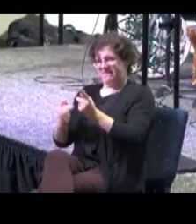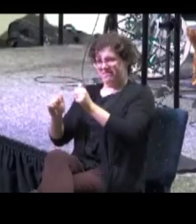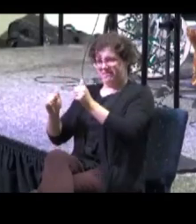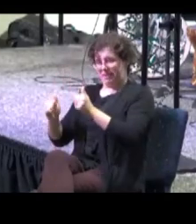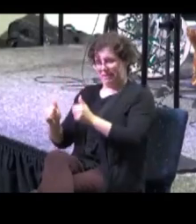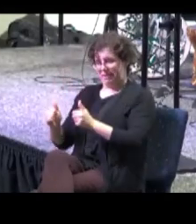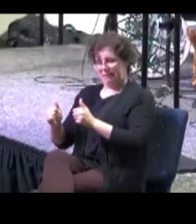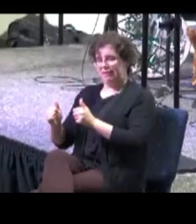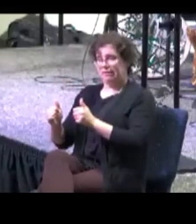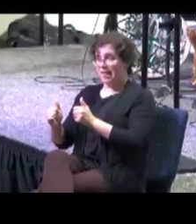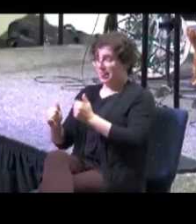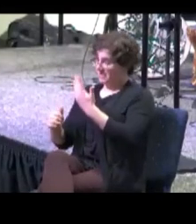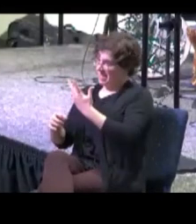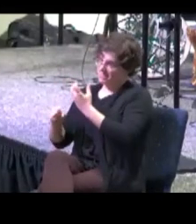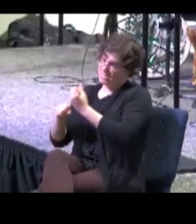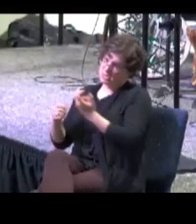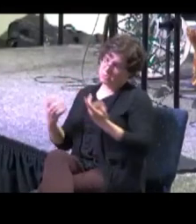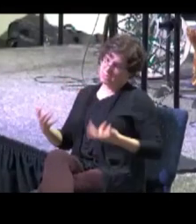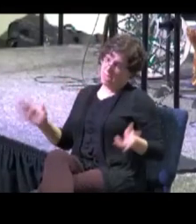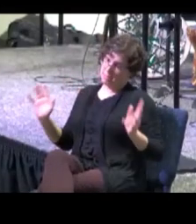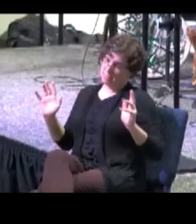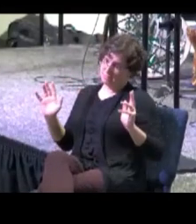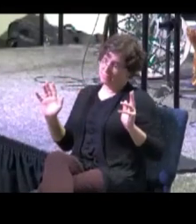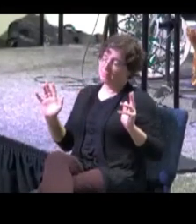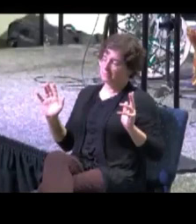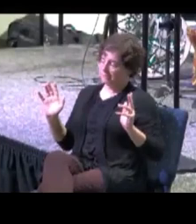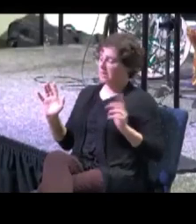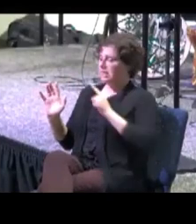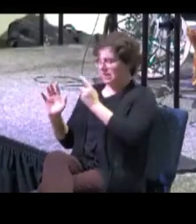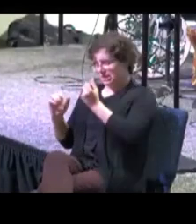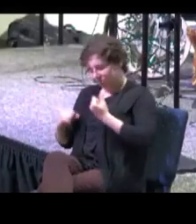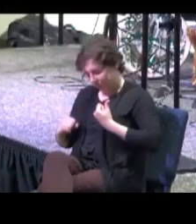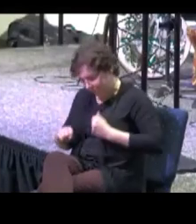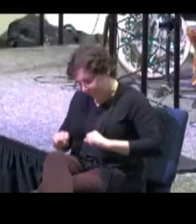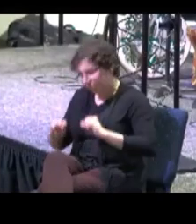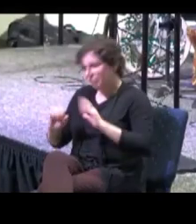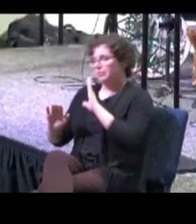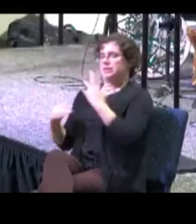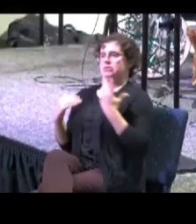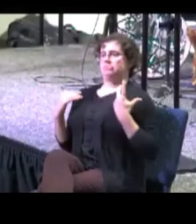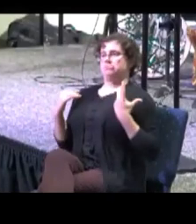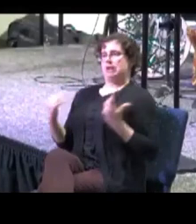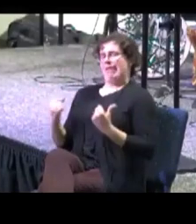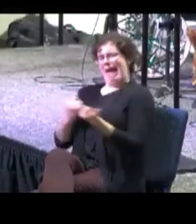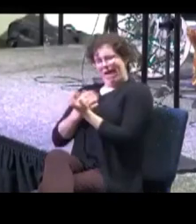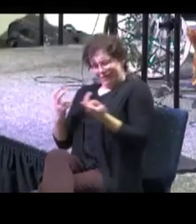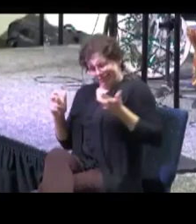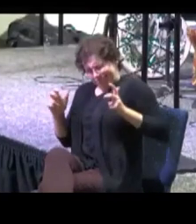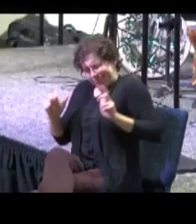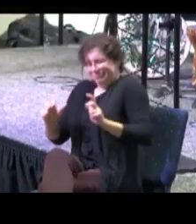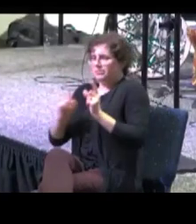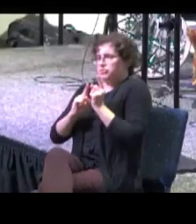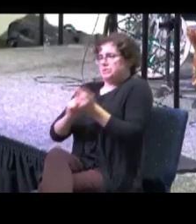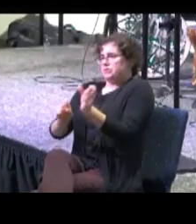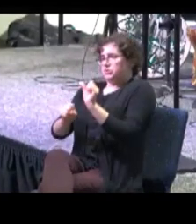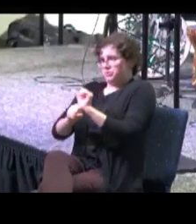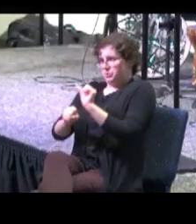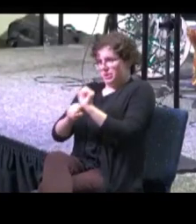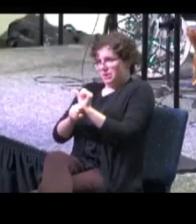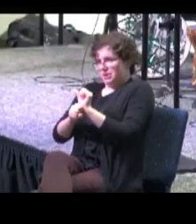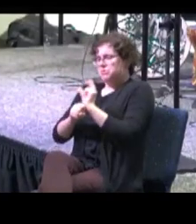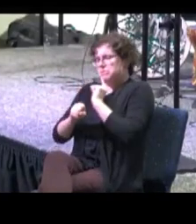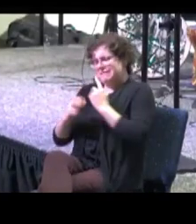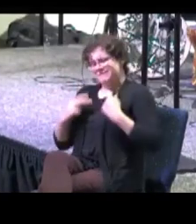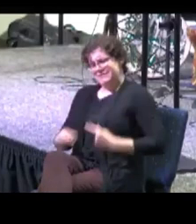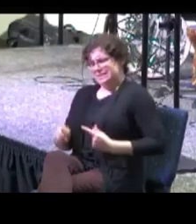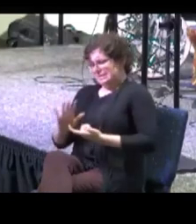5 years was up. He had given of the strength of his youth. He had put everything he had into it. It was physically